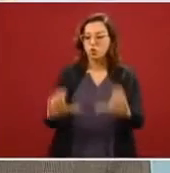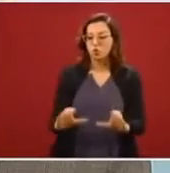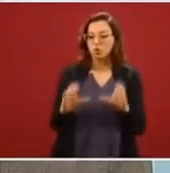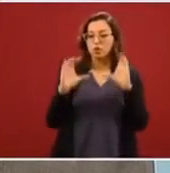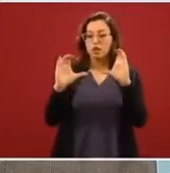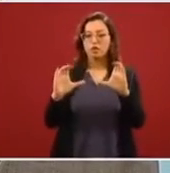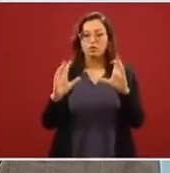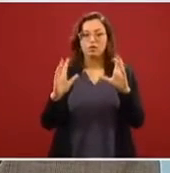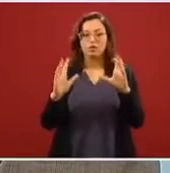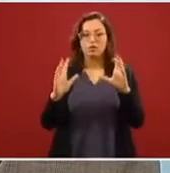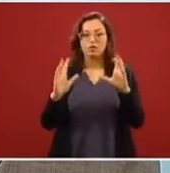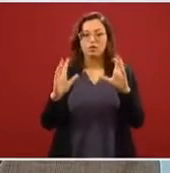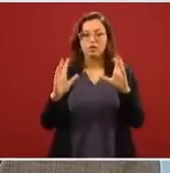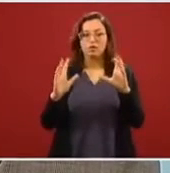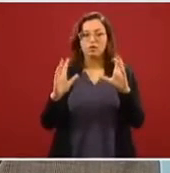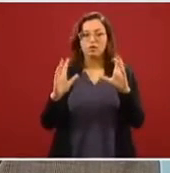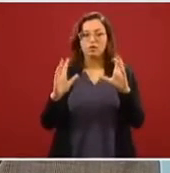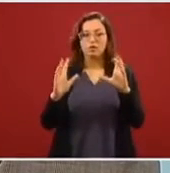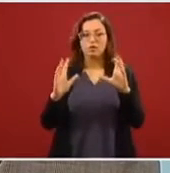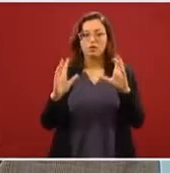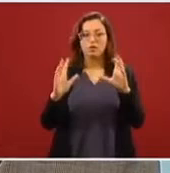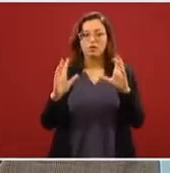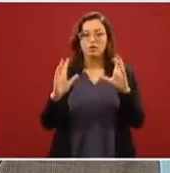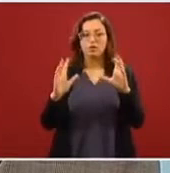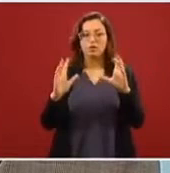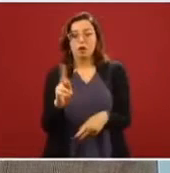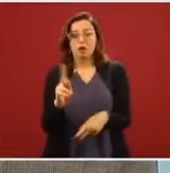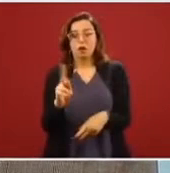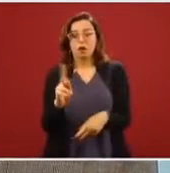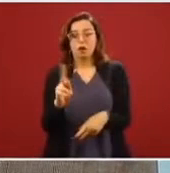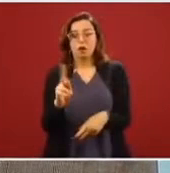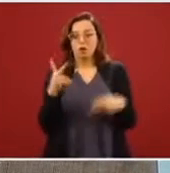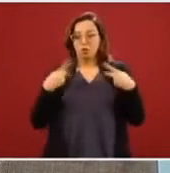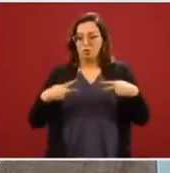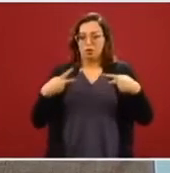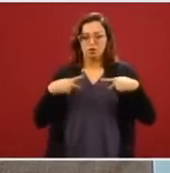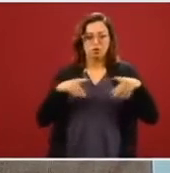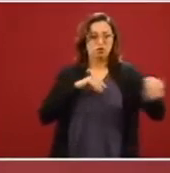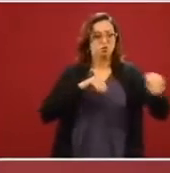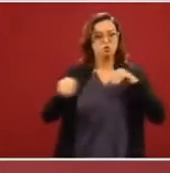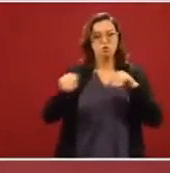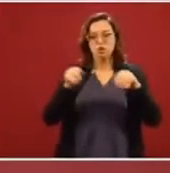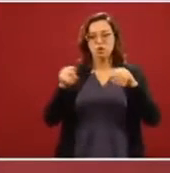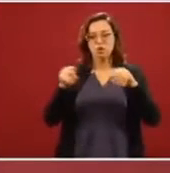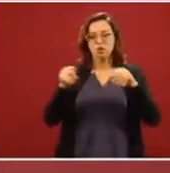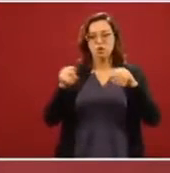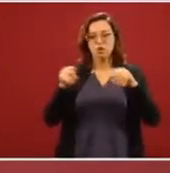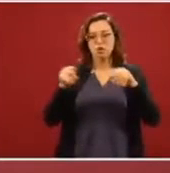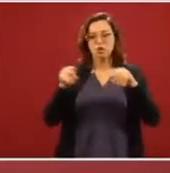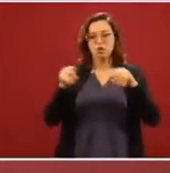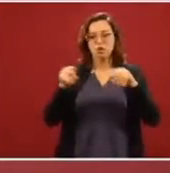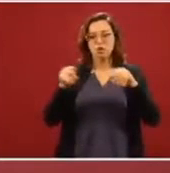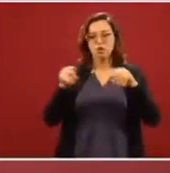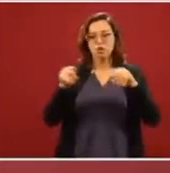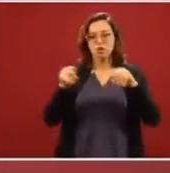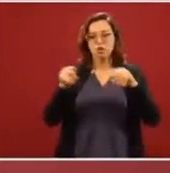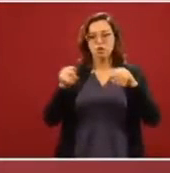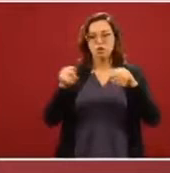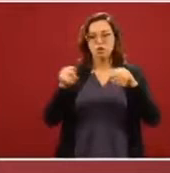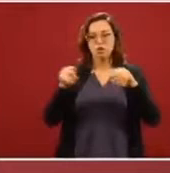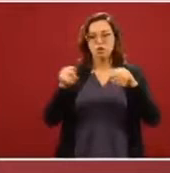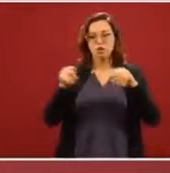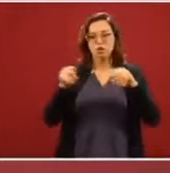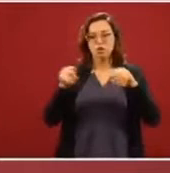de las personas with the movement of people y el comercio internacionales. and